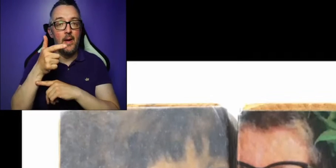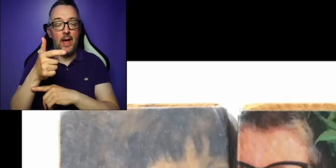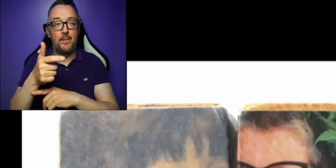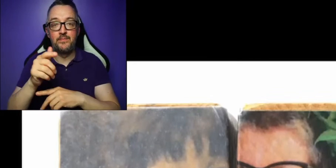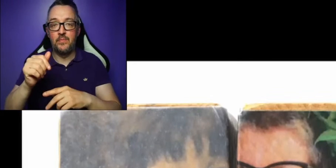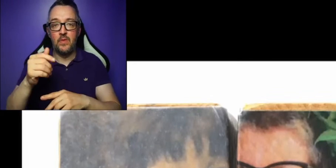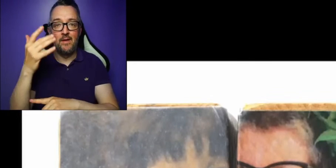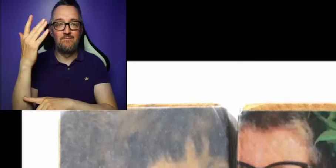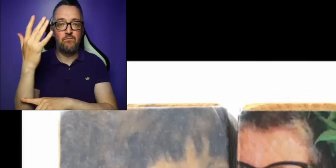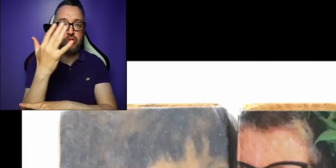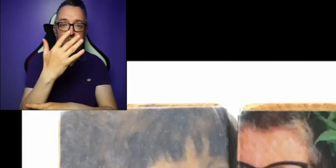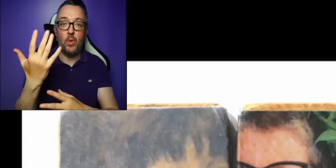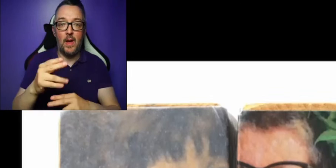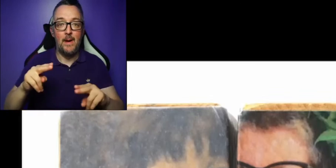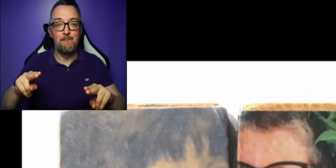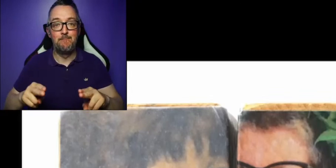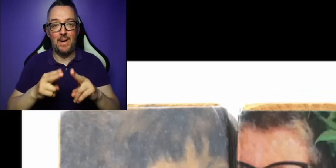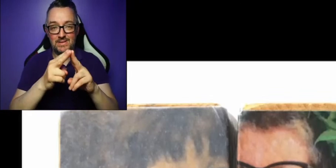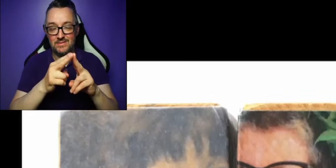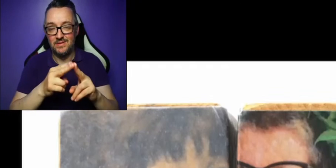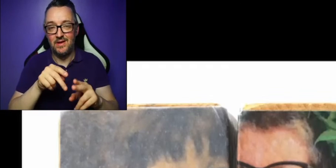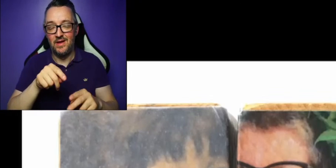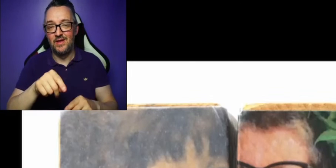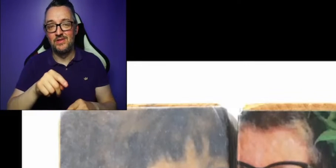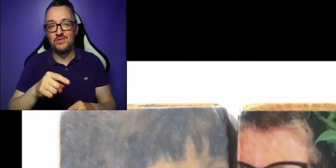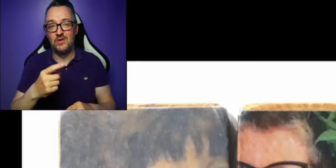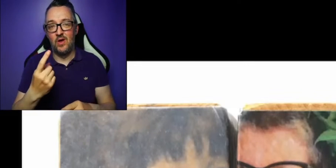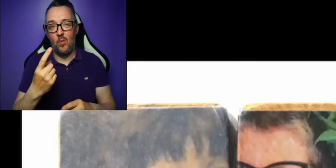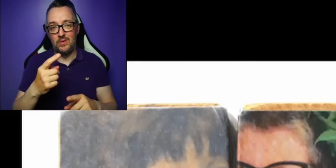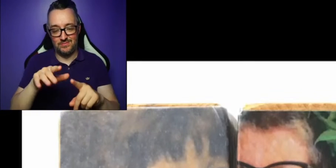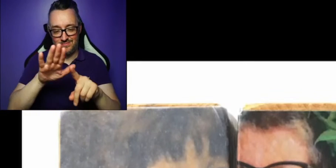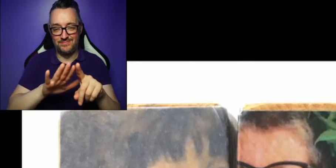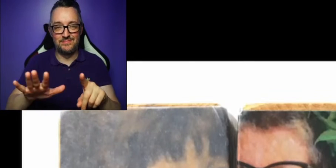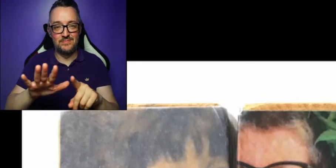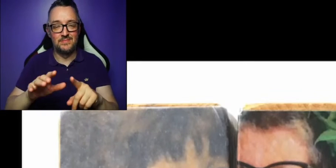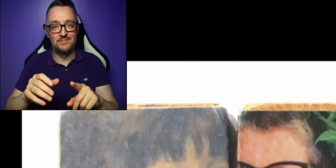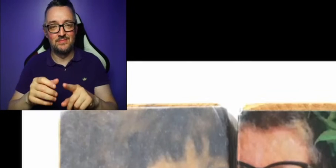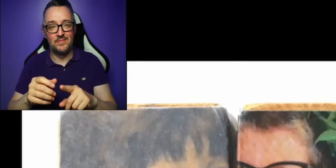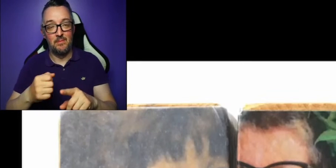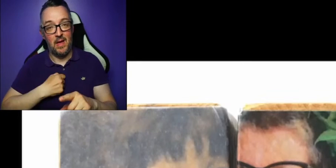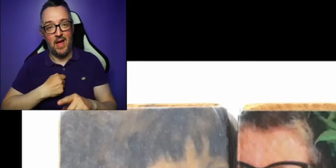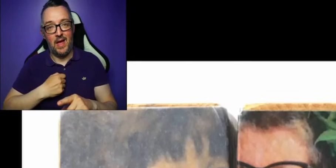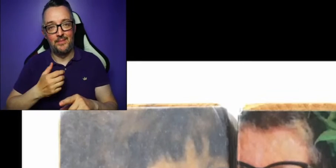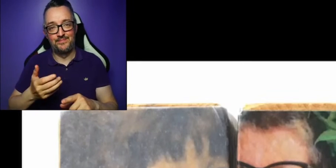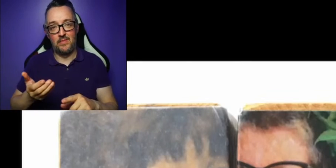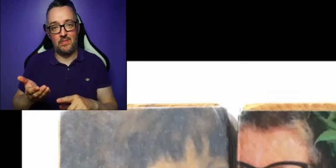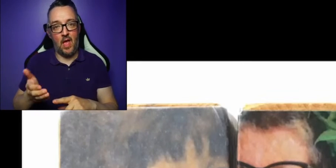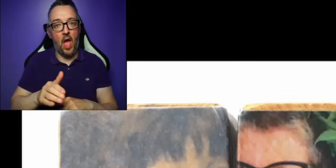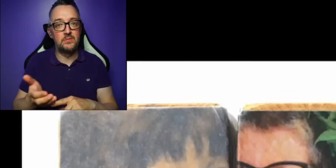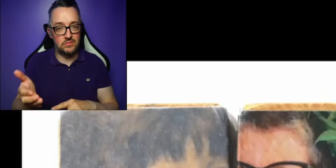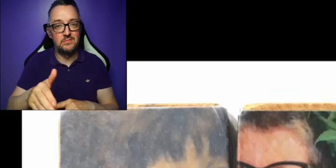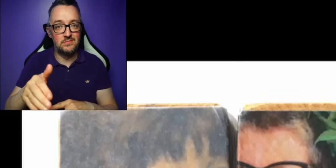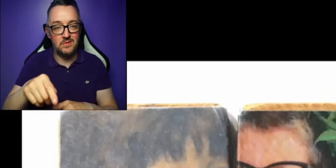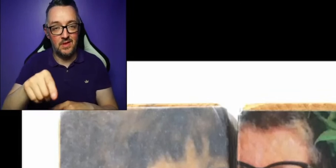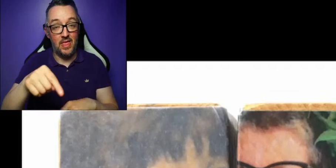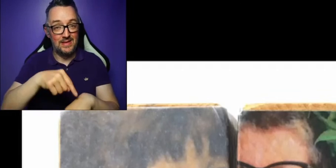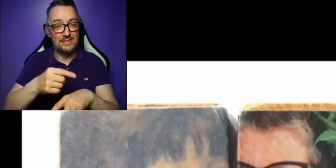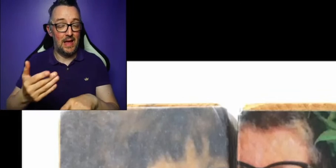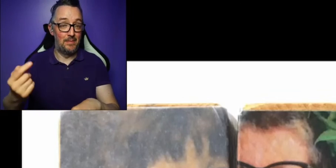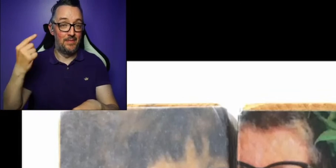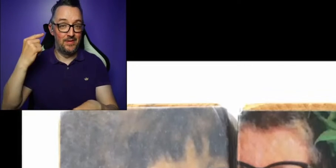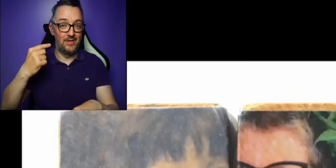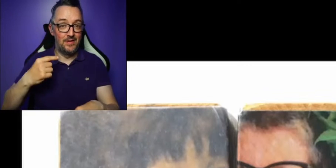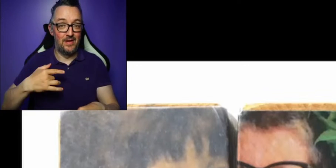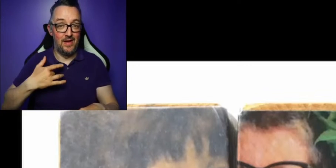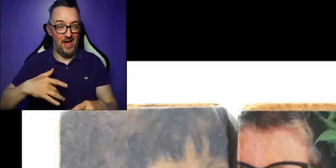actually. This is in my garden. So it's the Bois de Boulogne, which now has quite a seedy reputation. But back in the day,